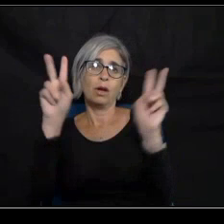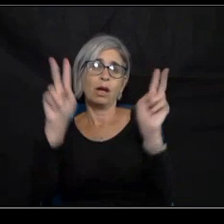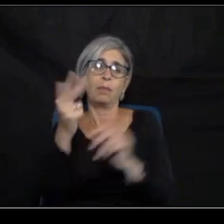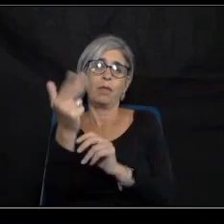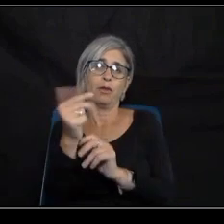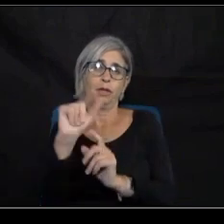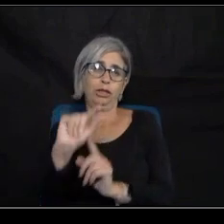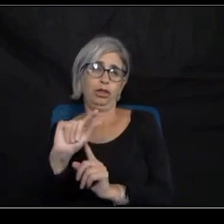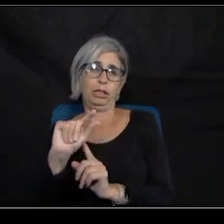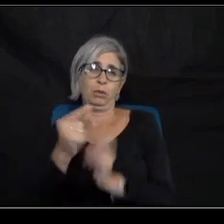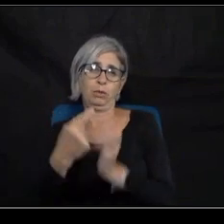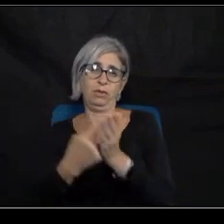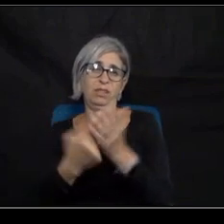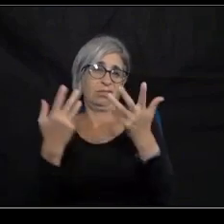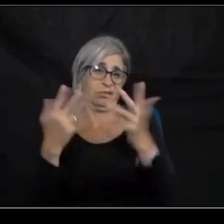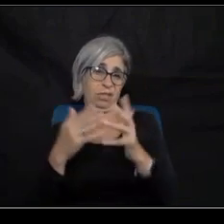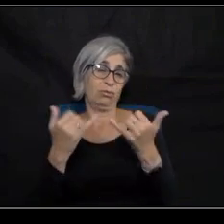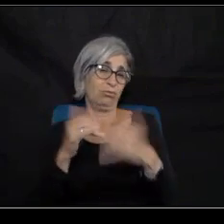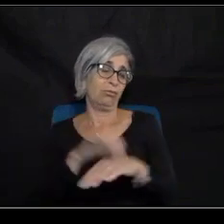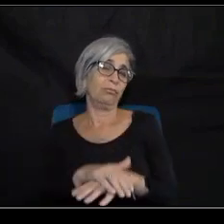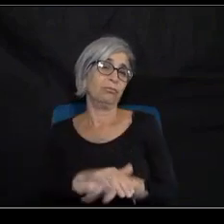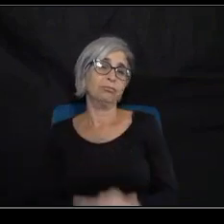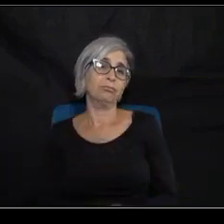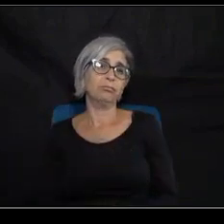think we discussed it tonight. So